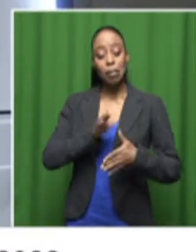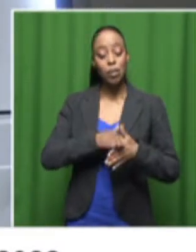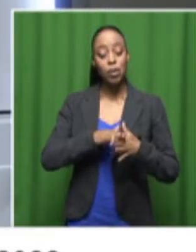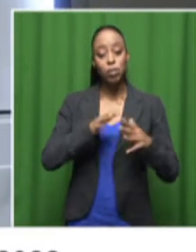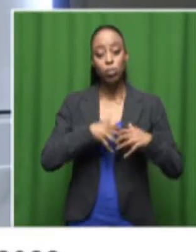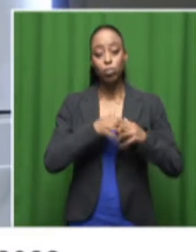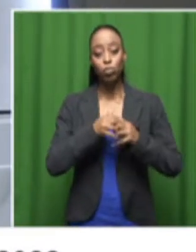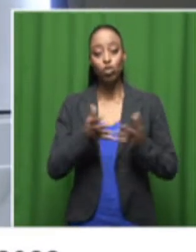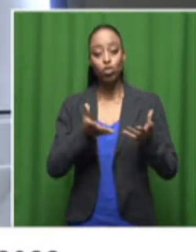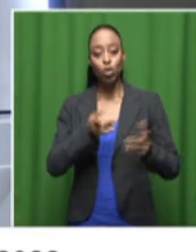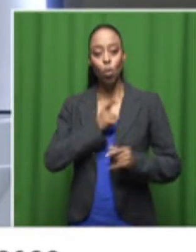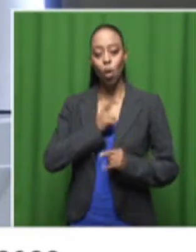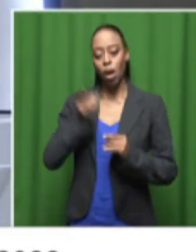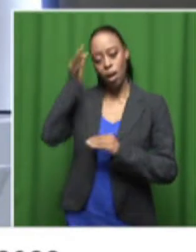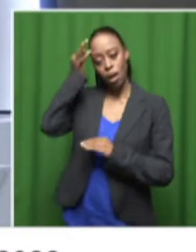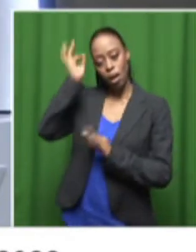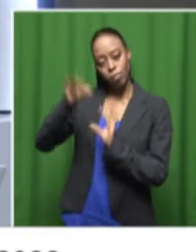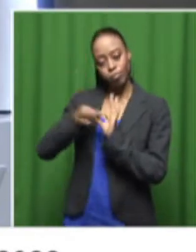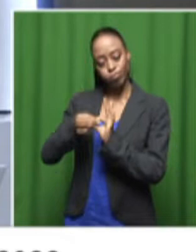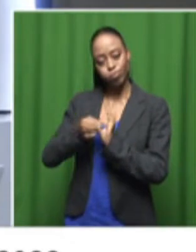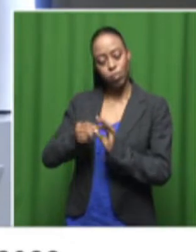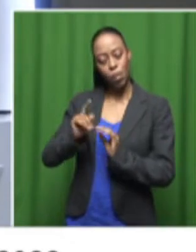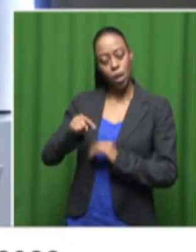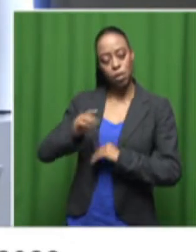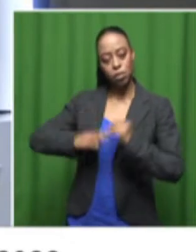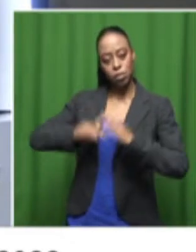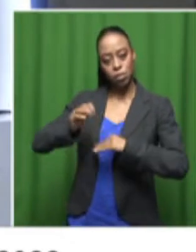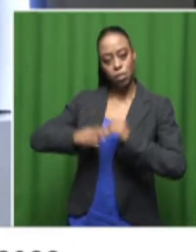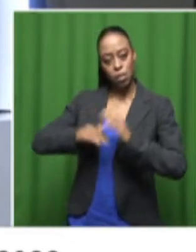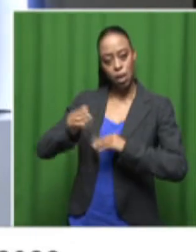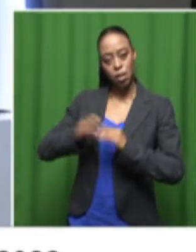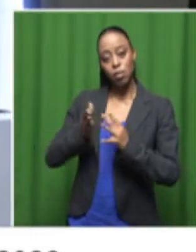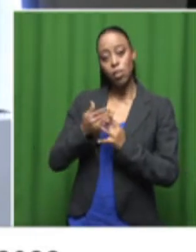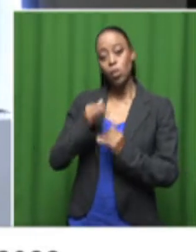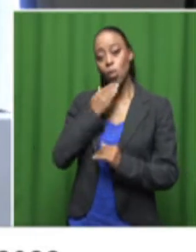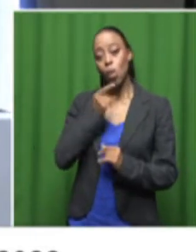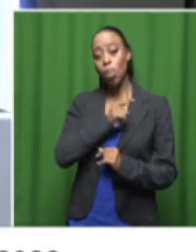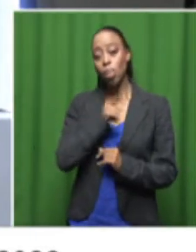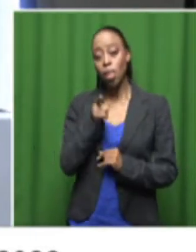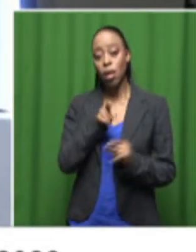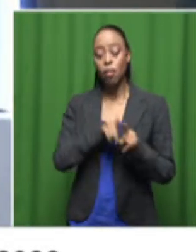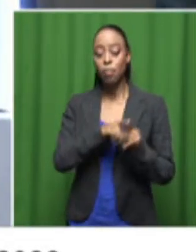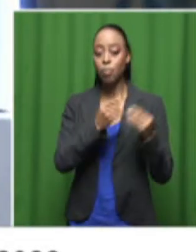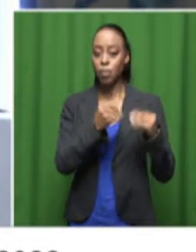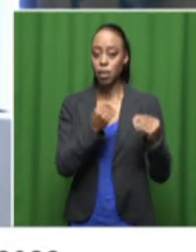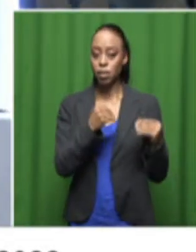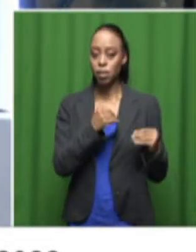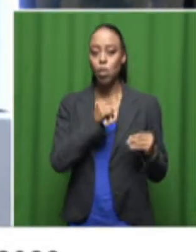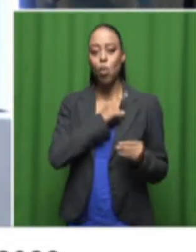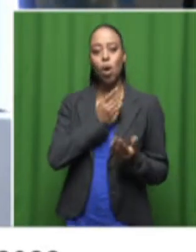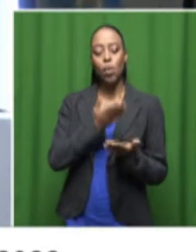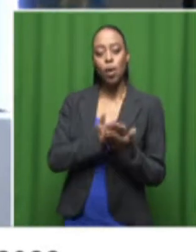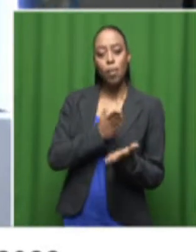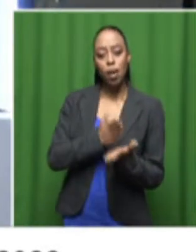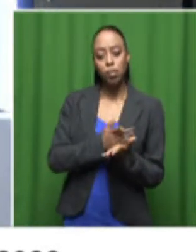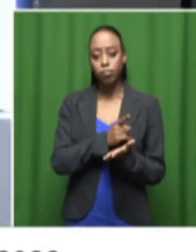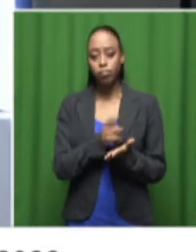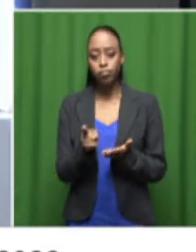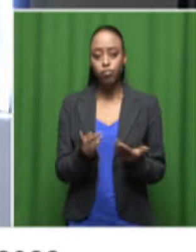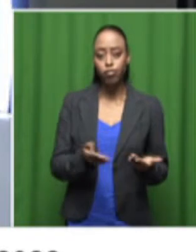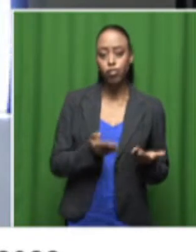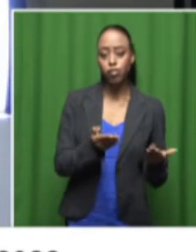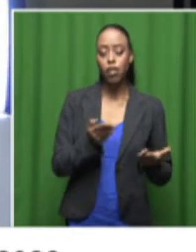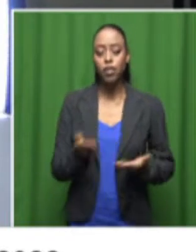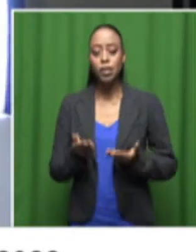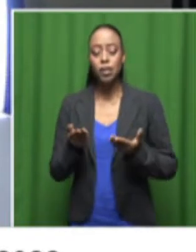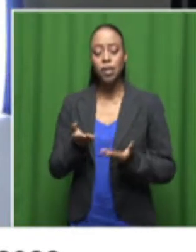government relations between them and business, as well as the ICT sector, to make services and government